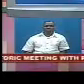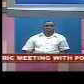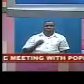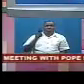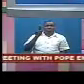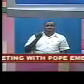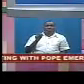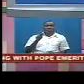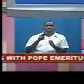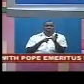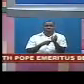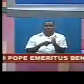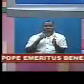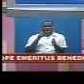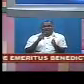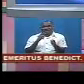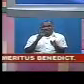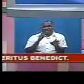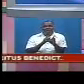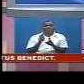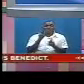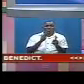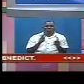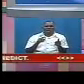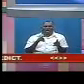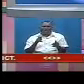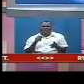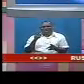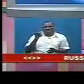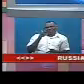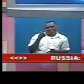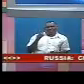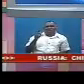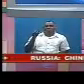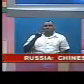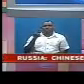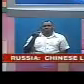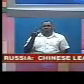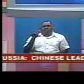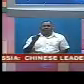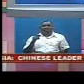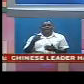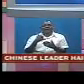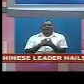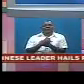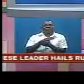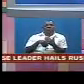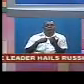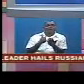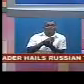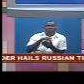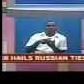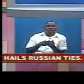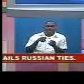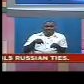The latest UN report says persons living with disability constitute 15 to 20 percent of every country's population.